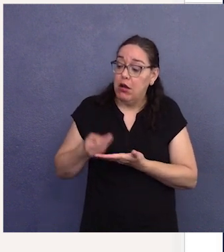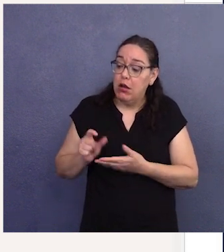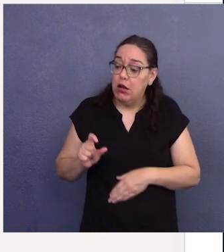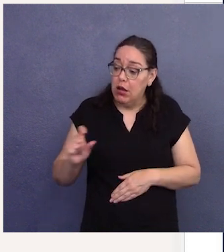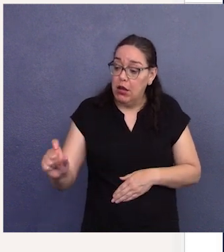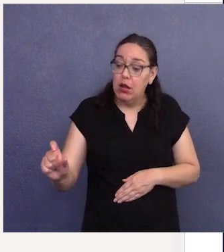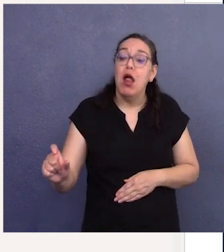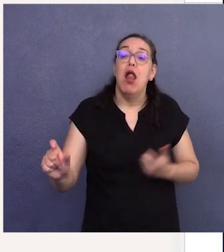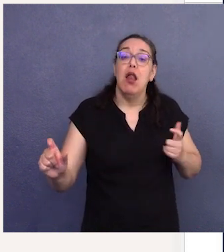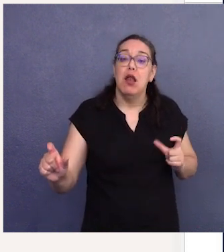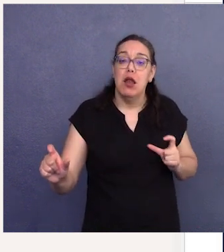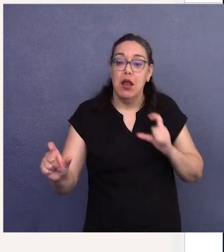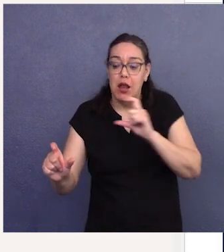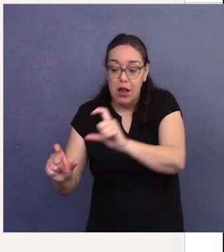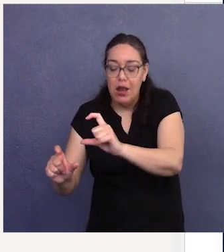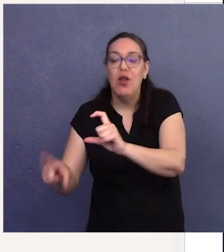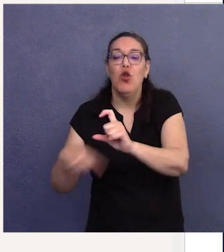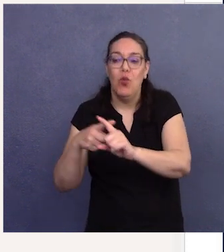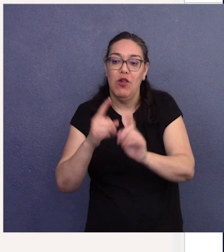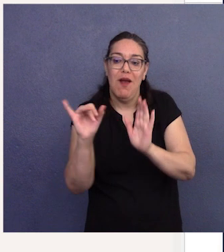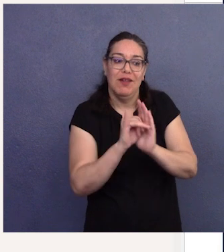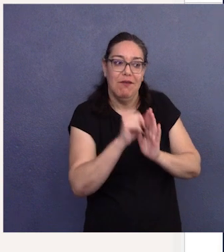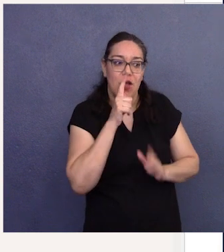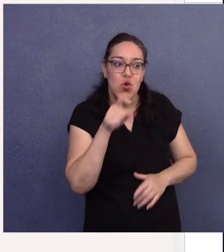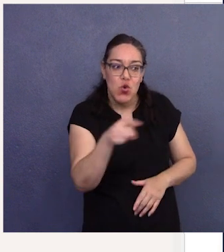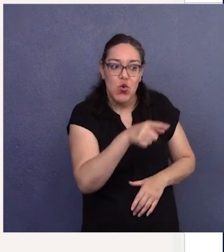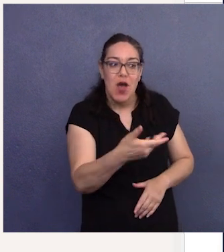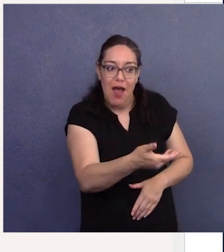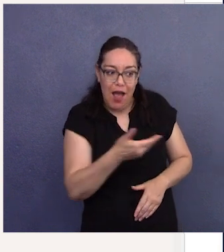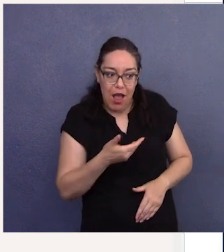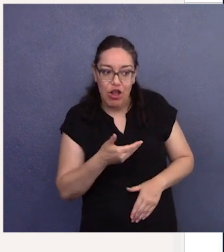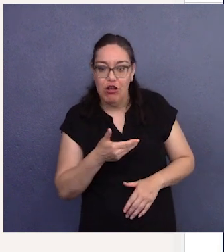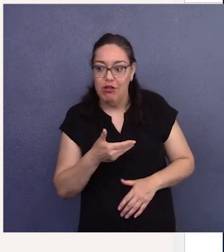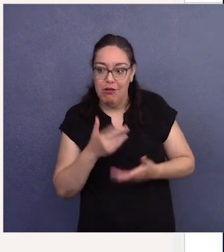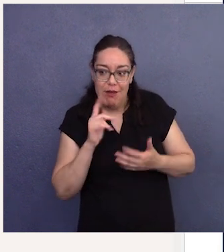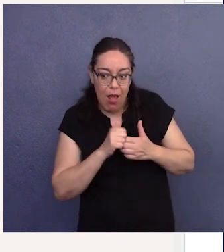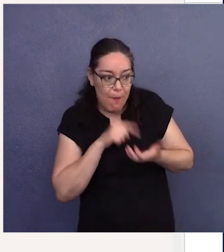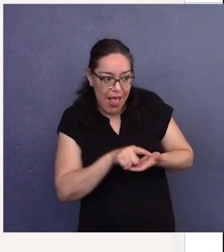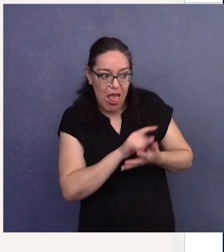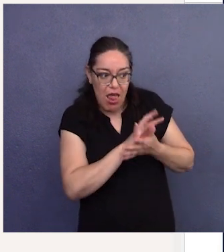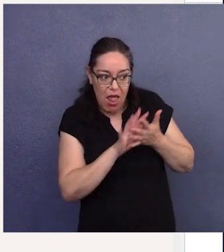beginning, and then you get the rest of it once you identify the artists and how you're going to pay them.